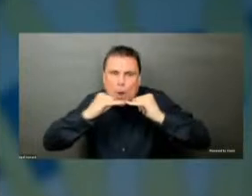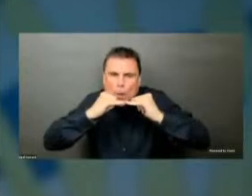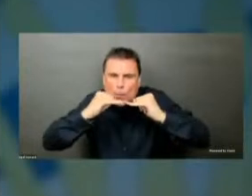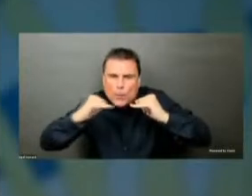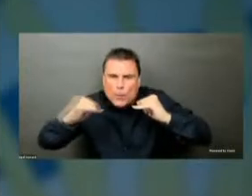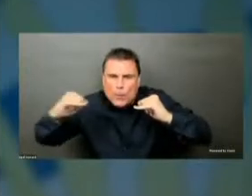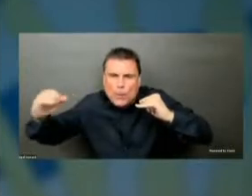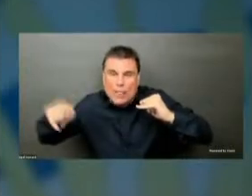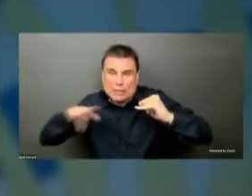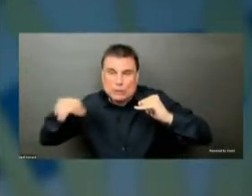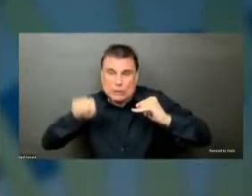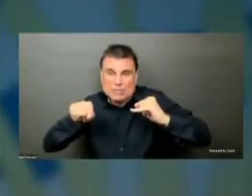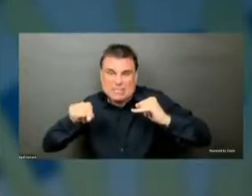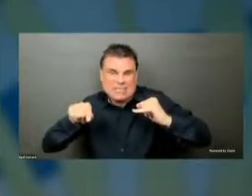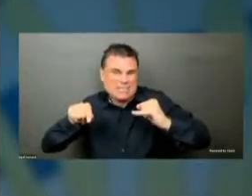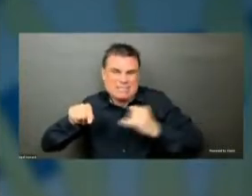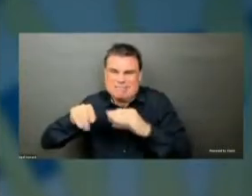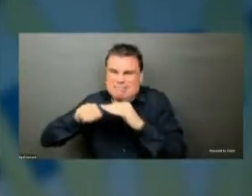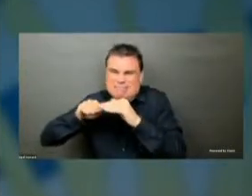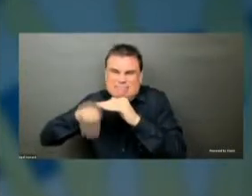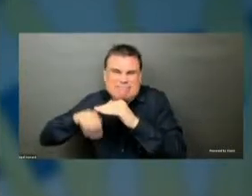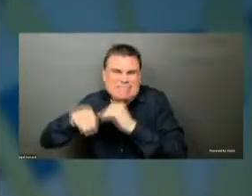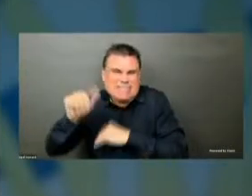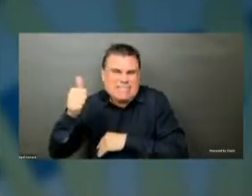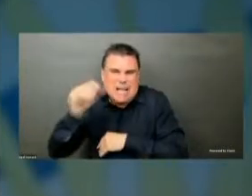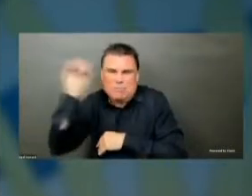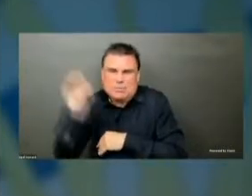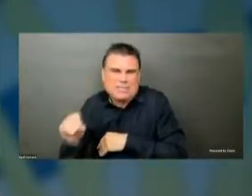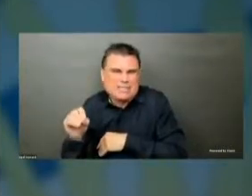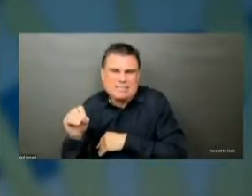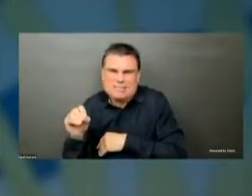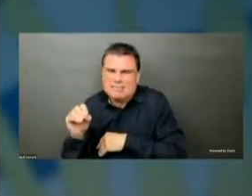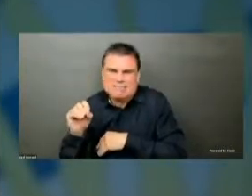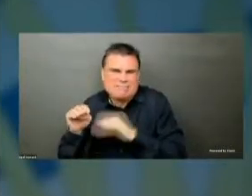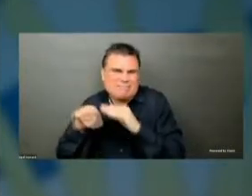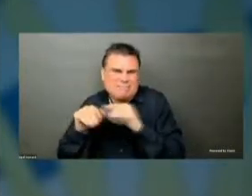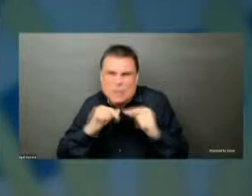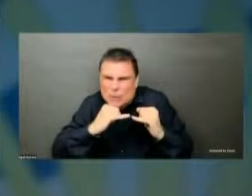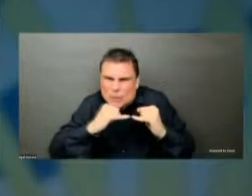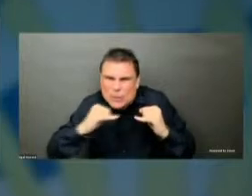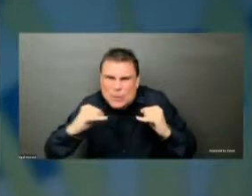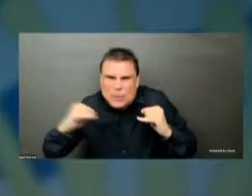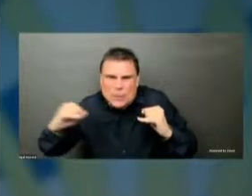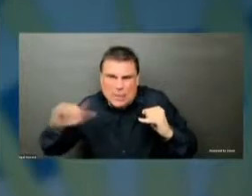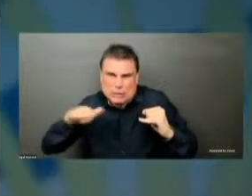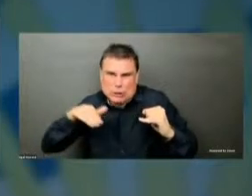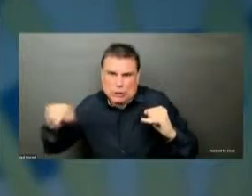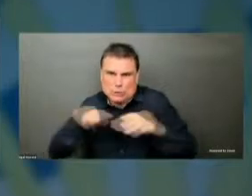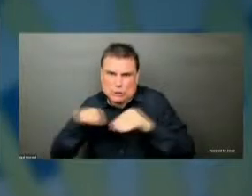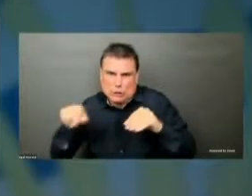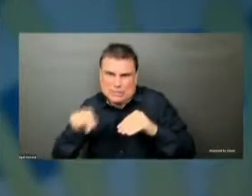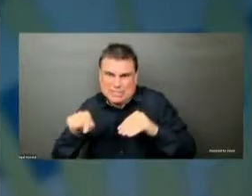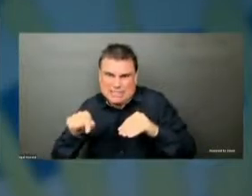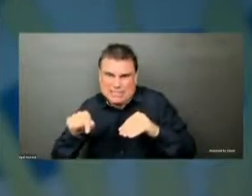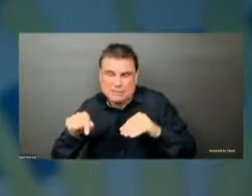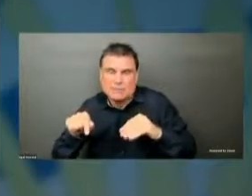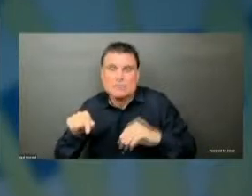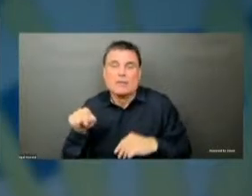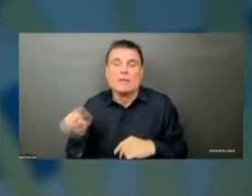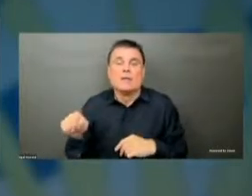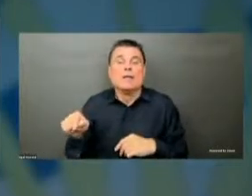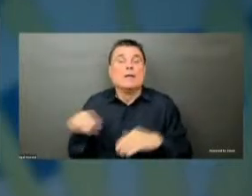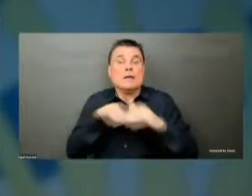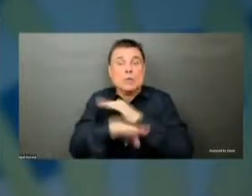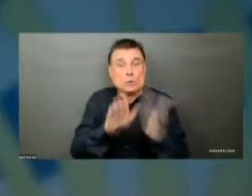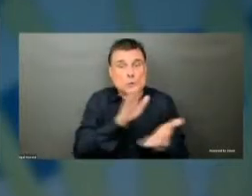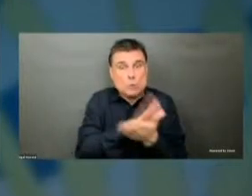decrease in cases once school is starting, and reflecting really transmission in the